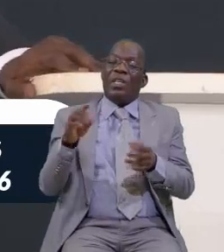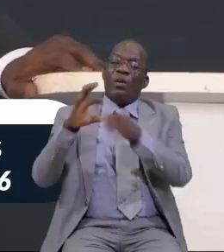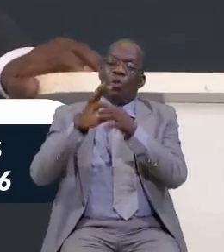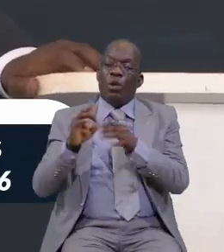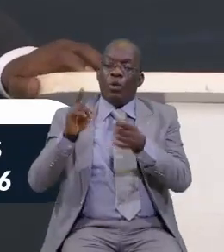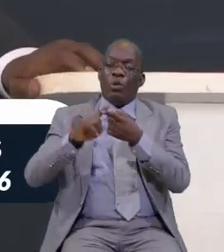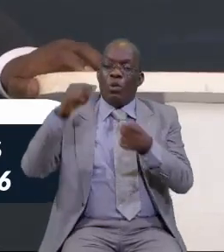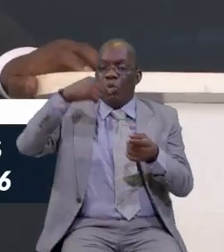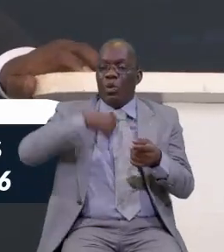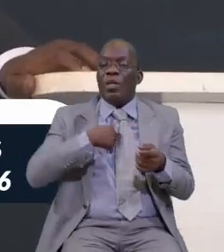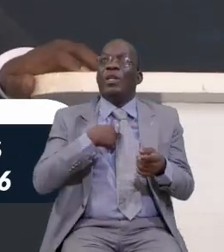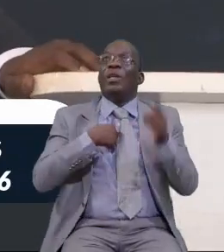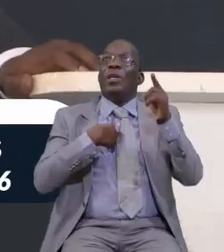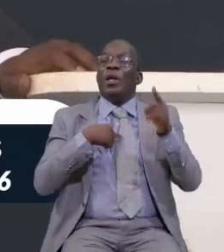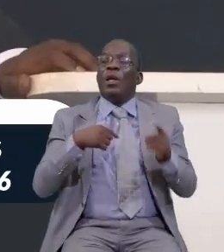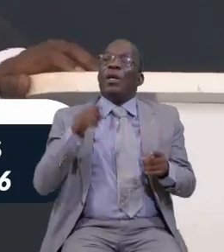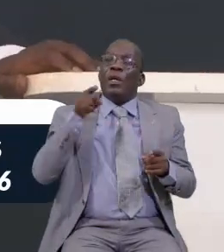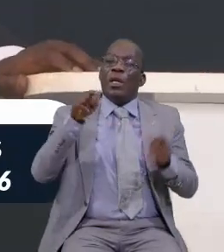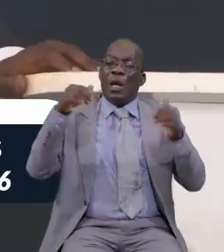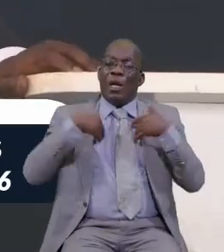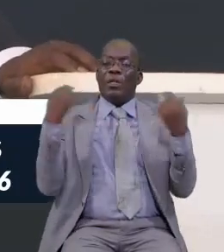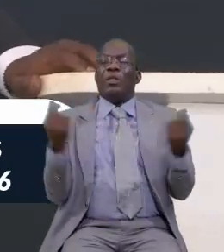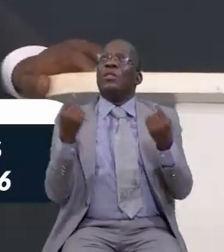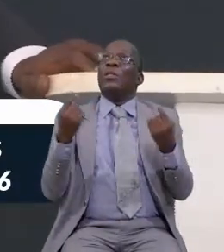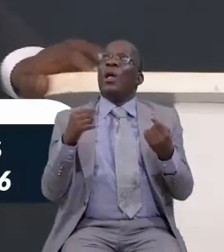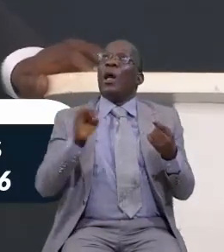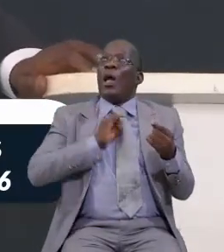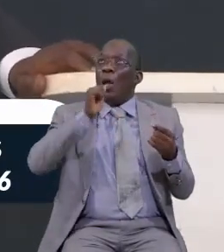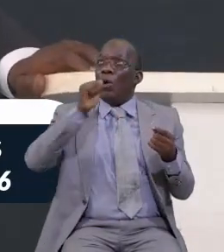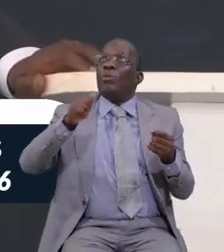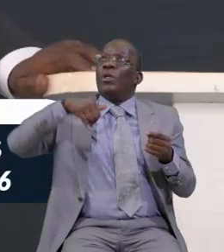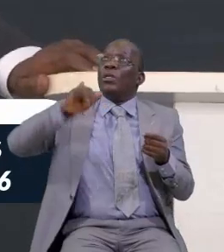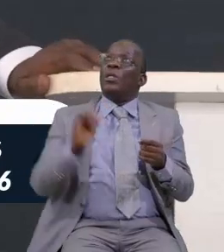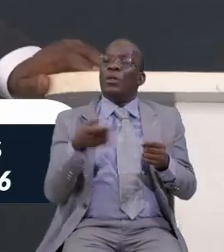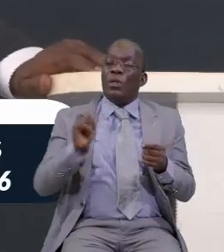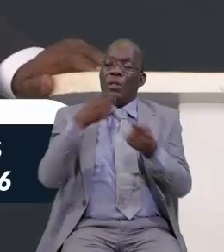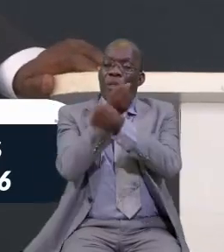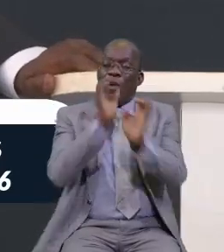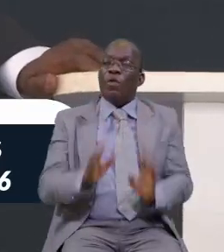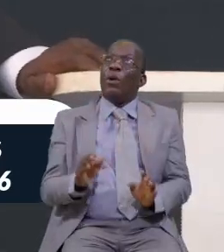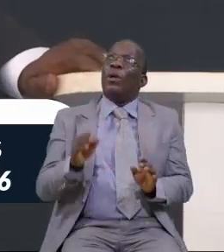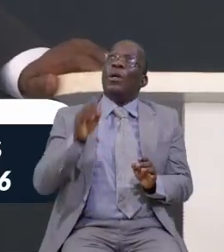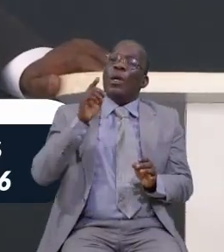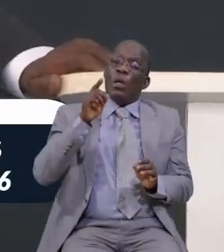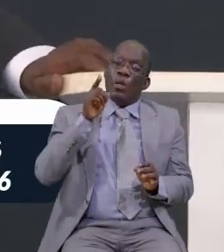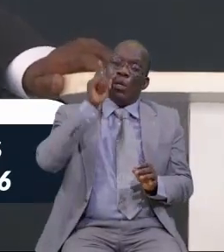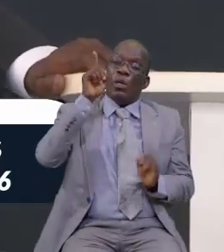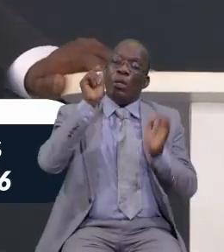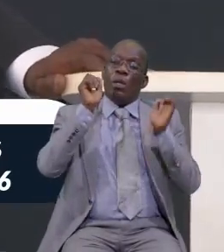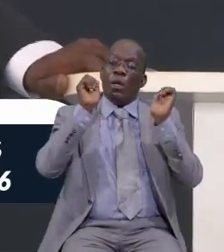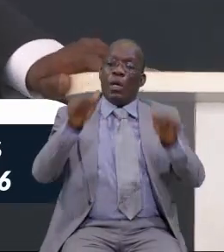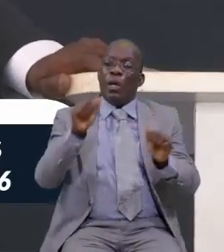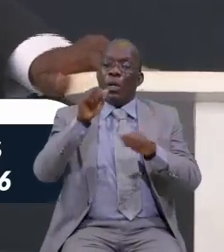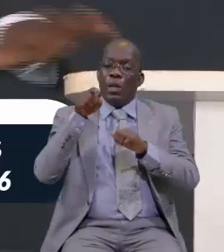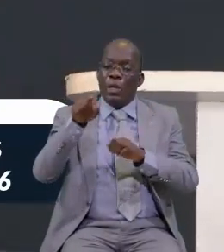I'm still his Savior. He can call upon you, Father, in my name, and you will